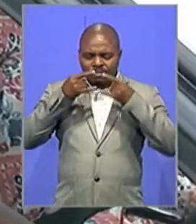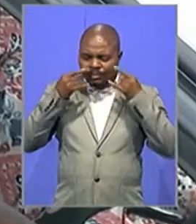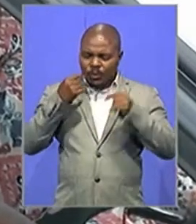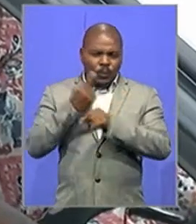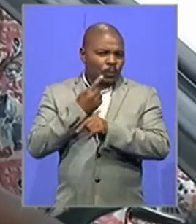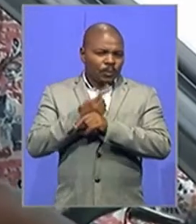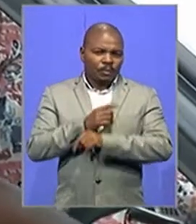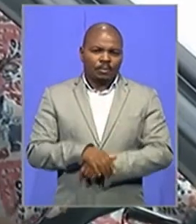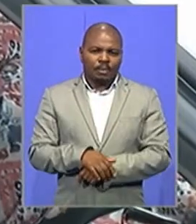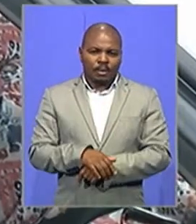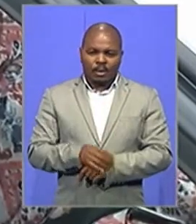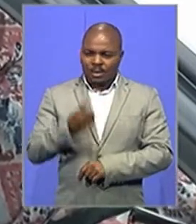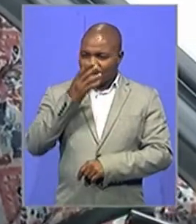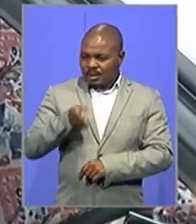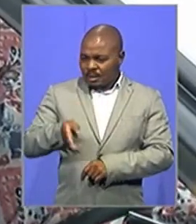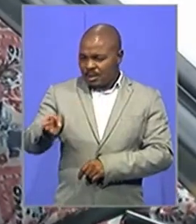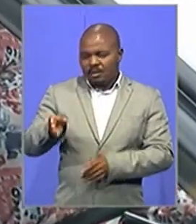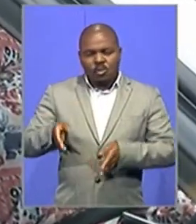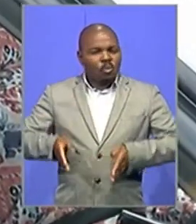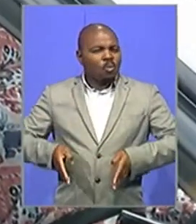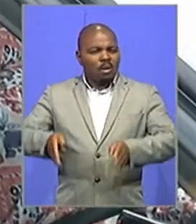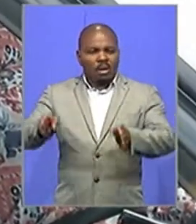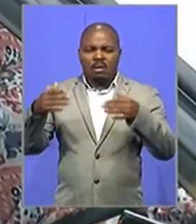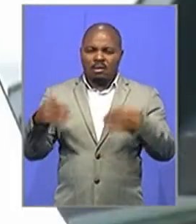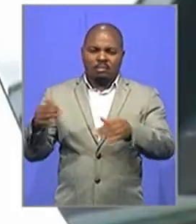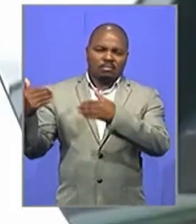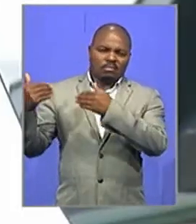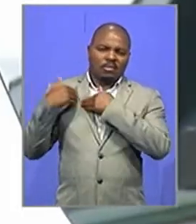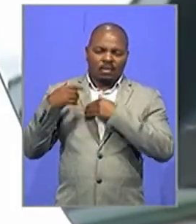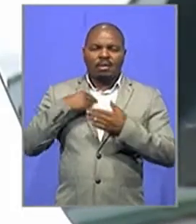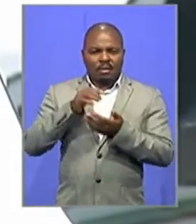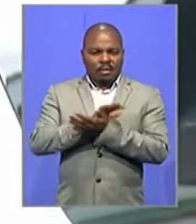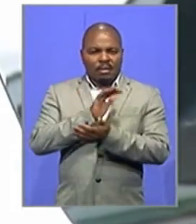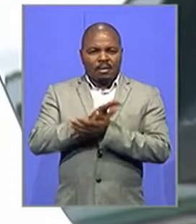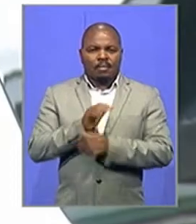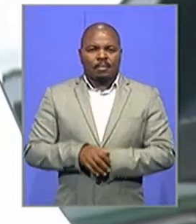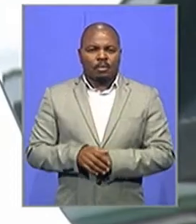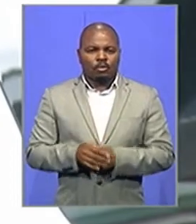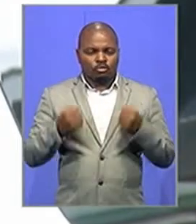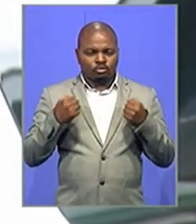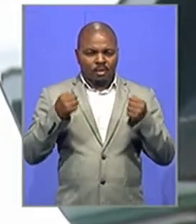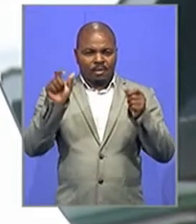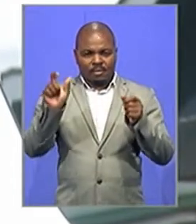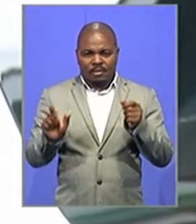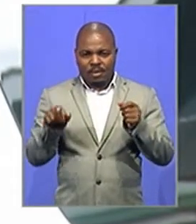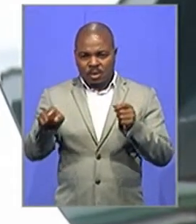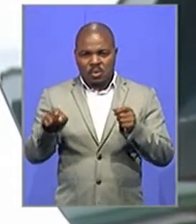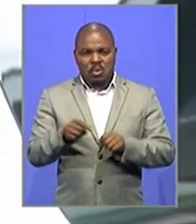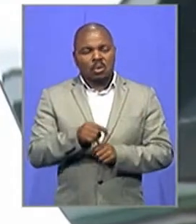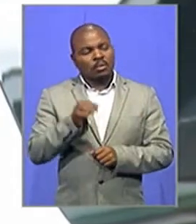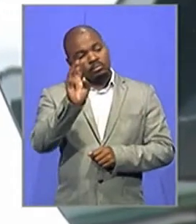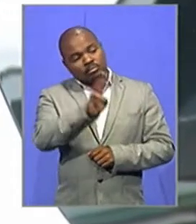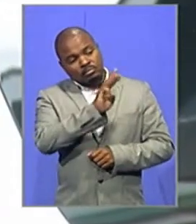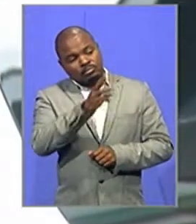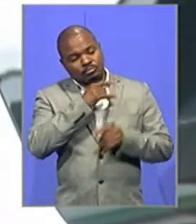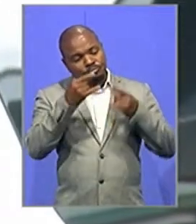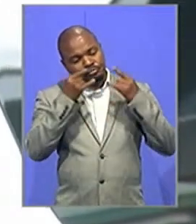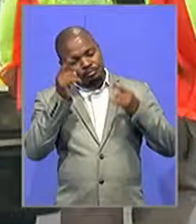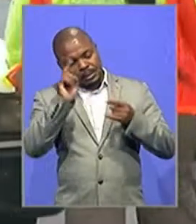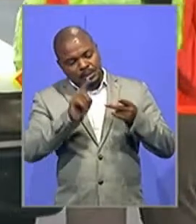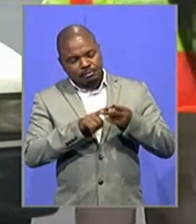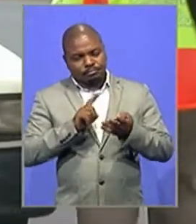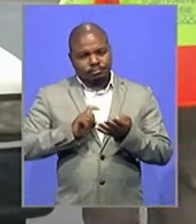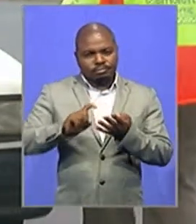moggo tsela e phephileng ka teng. Ha re itumetse. Driver o khona gore fa thotletsa gore tsenyang di-mask